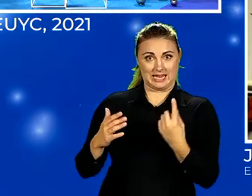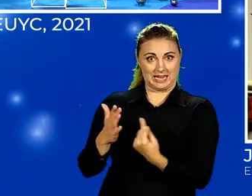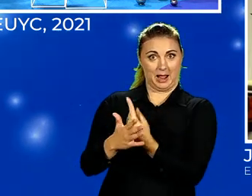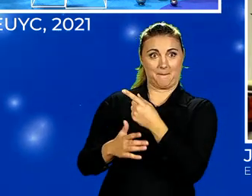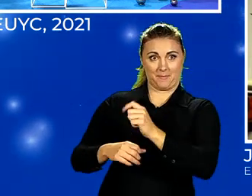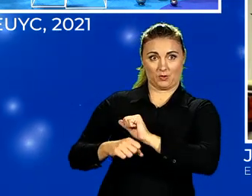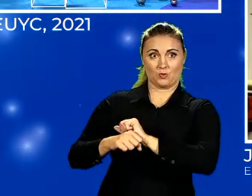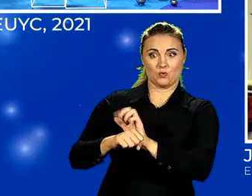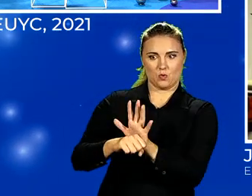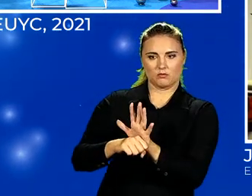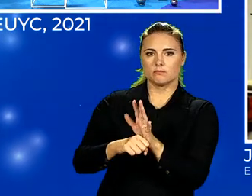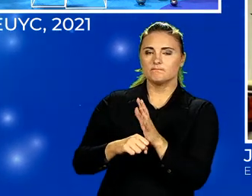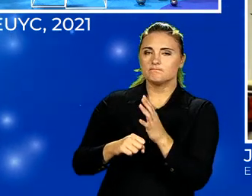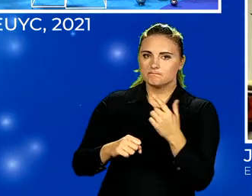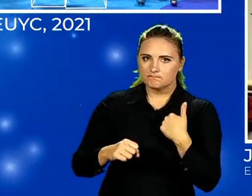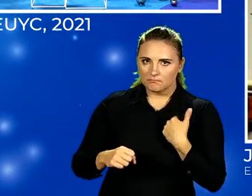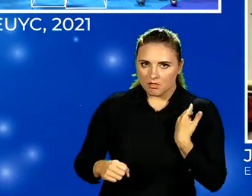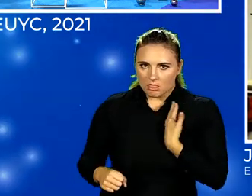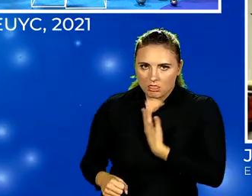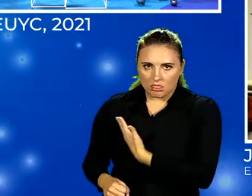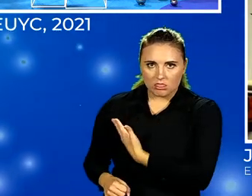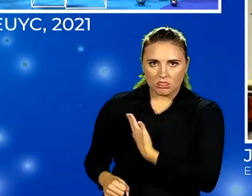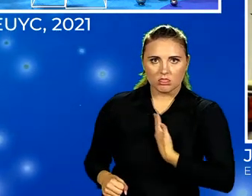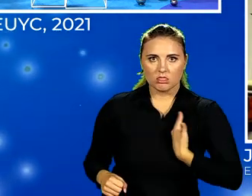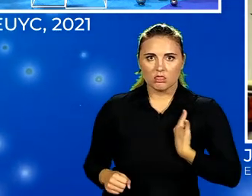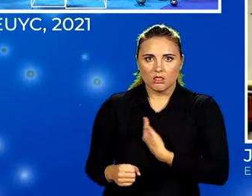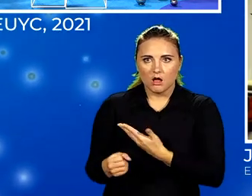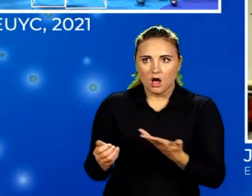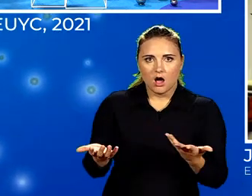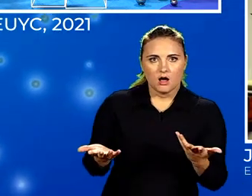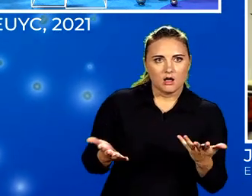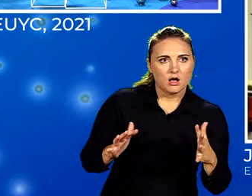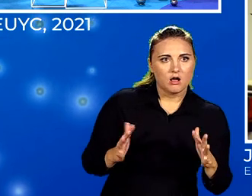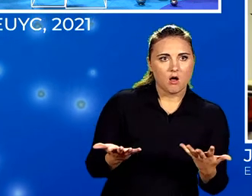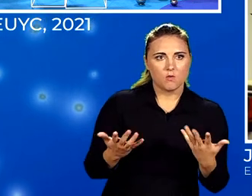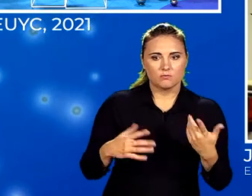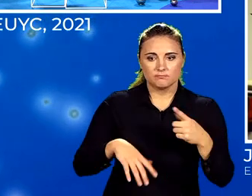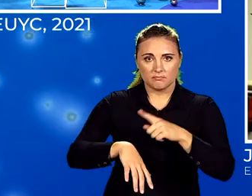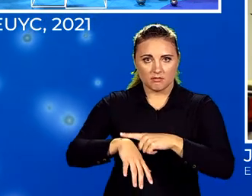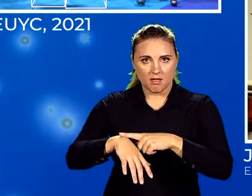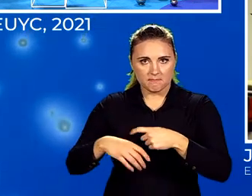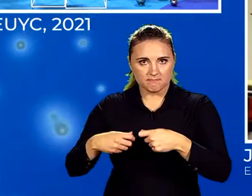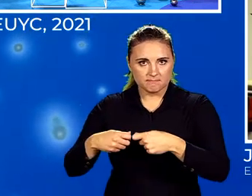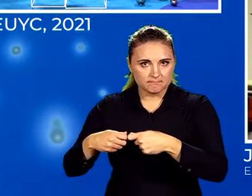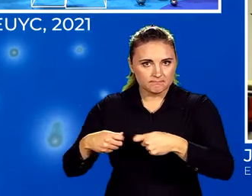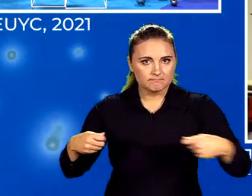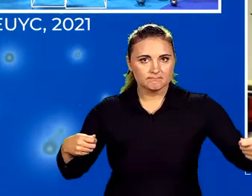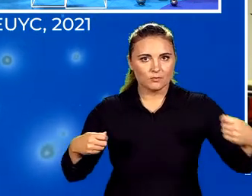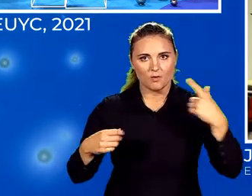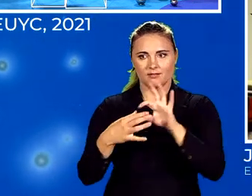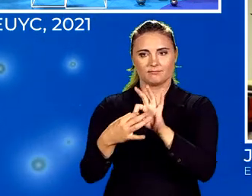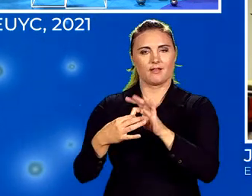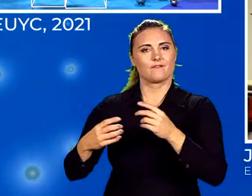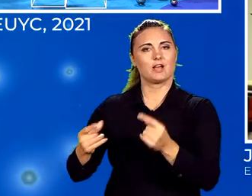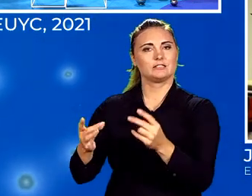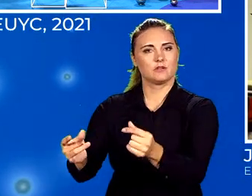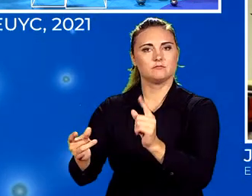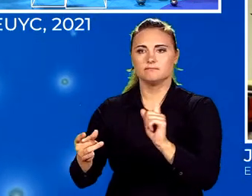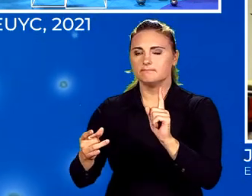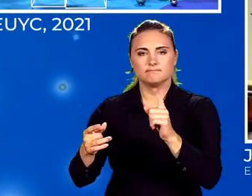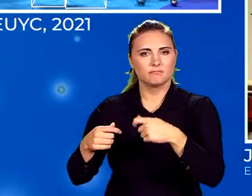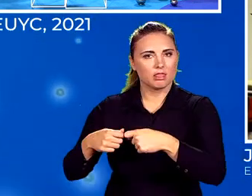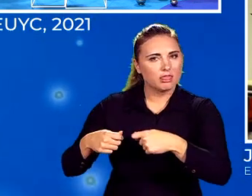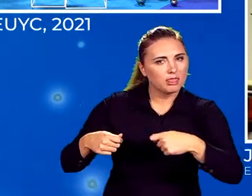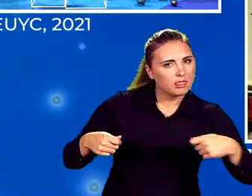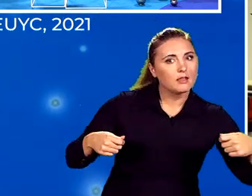participation. In the long term, I believe that our participation will be better from the challenges that we have